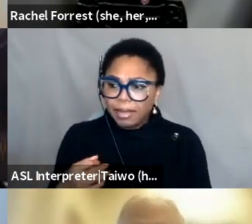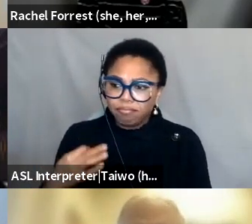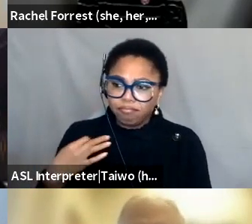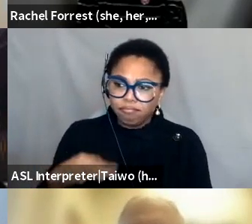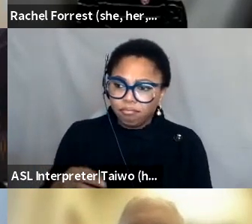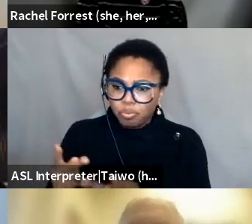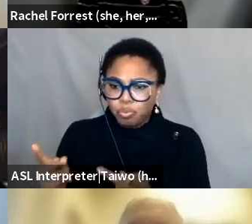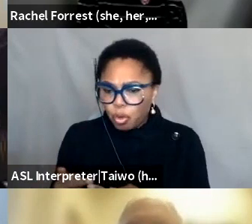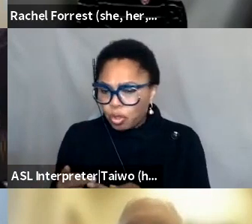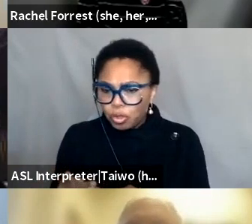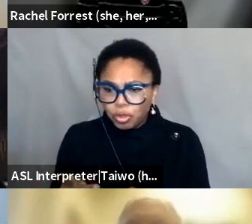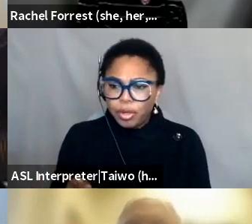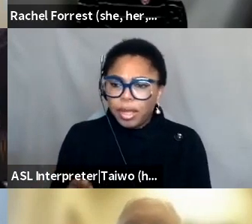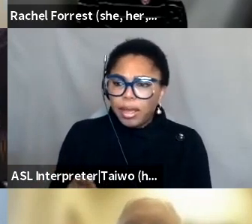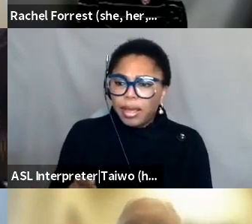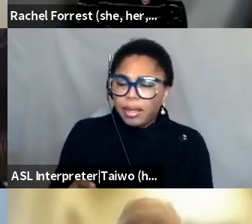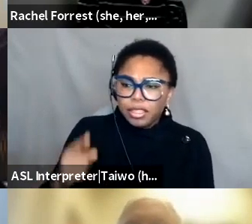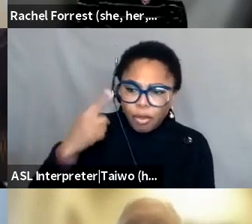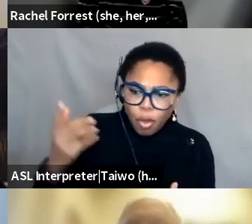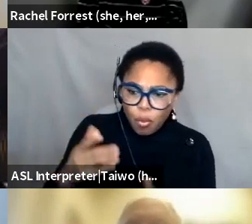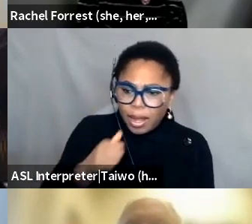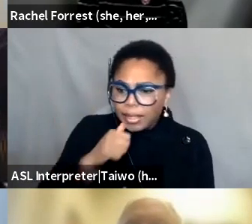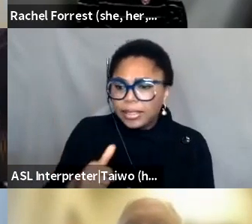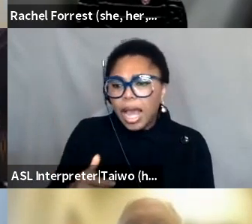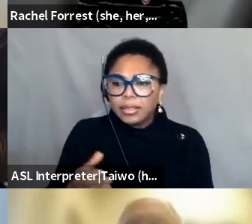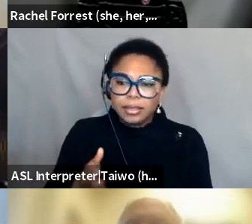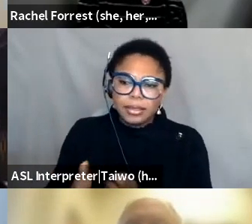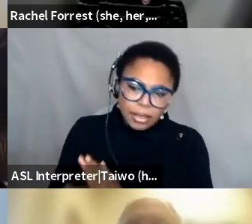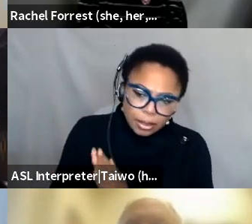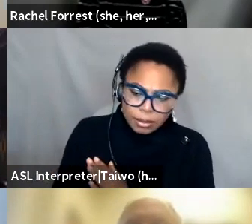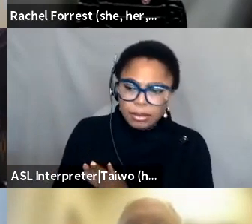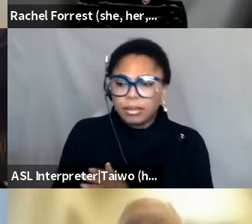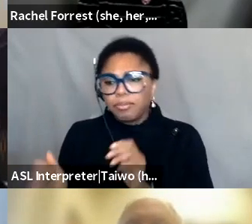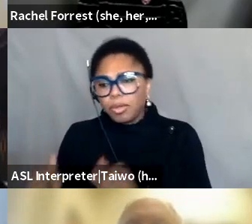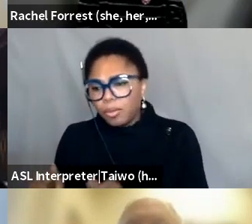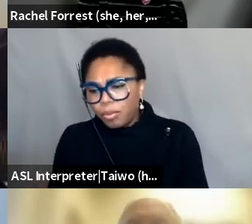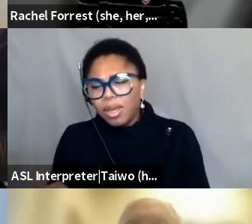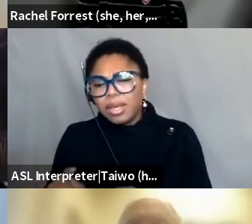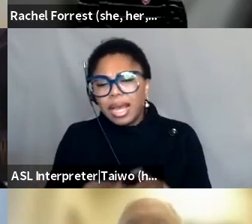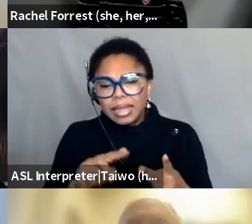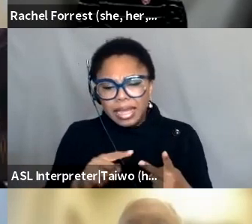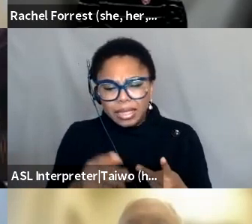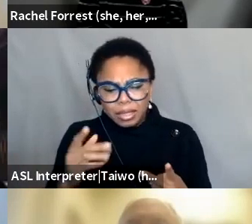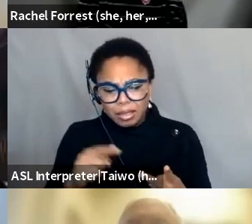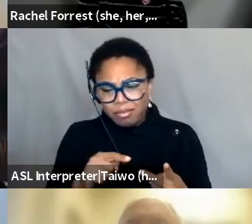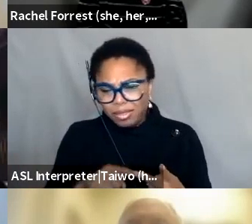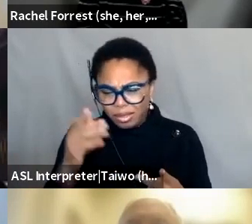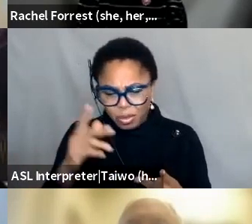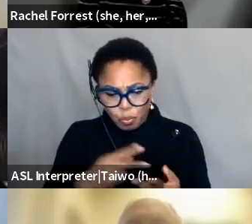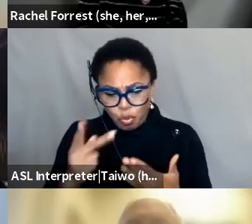question about competency or skill. But then I think there's also another half of like why programs like this exist in the first